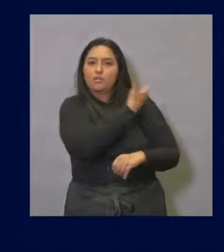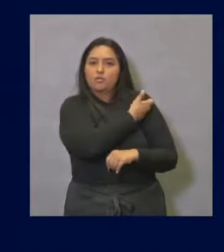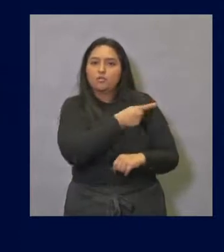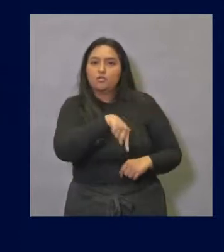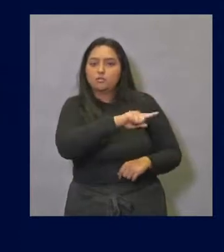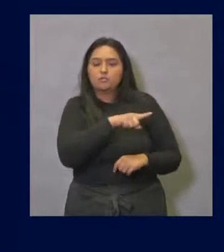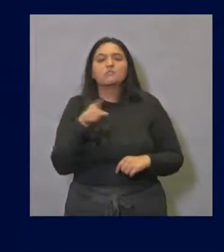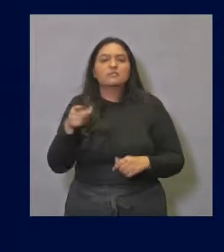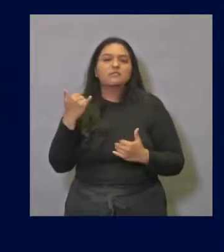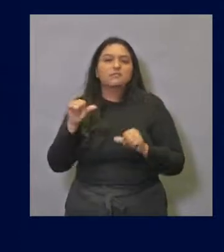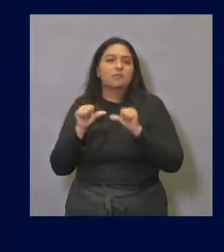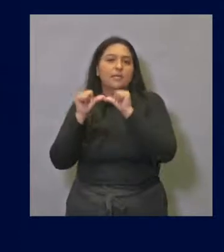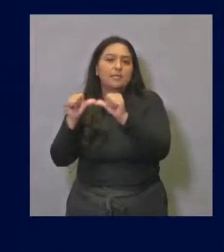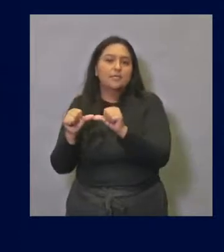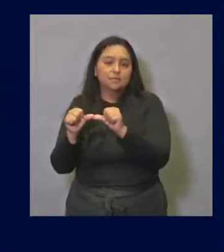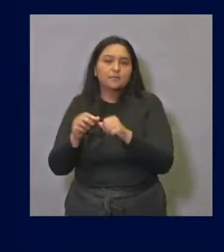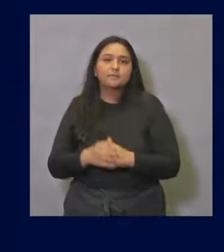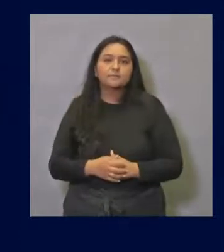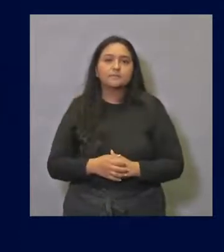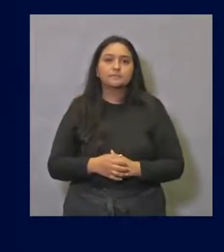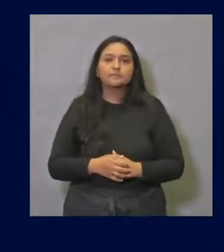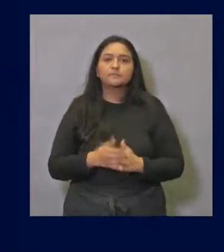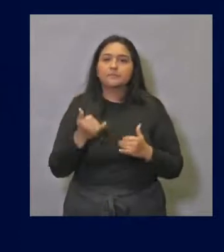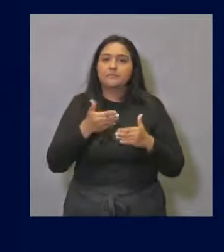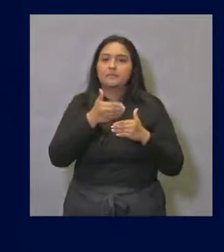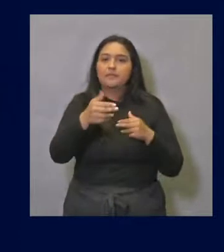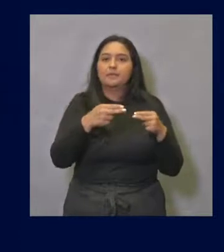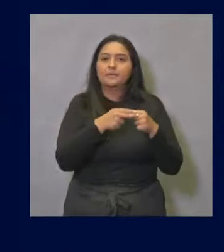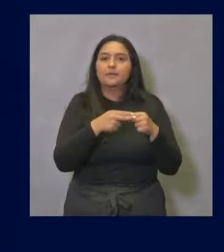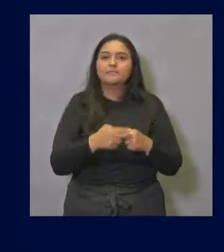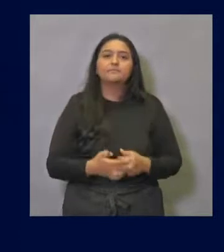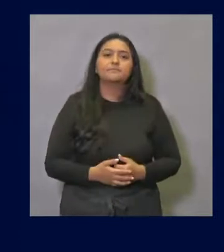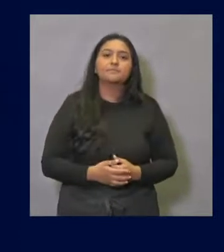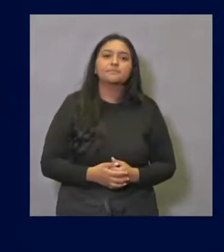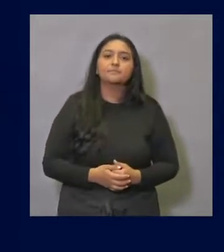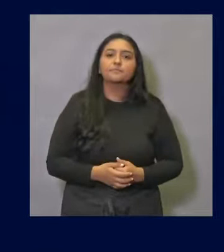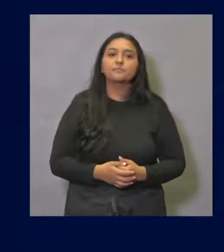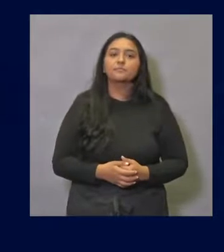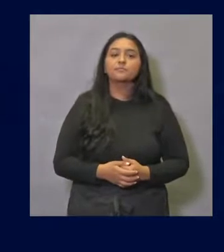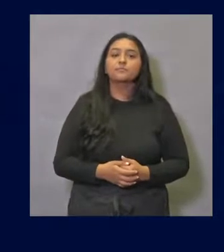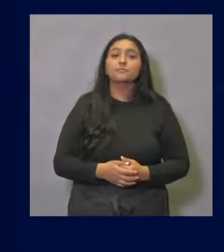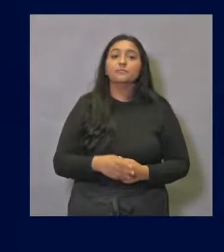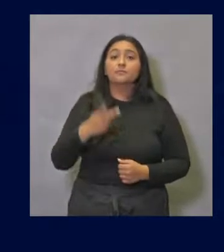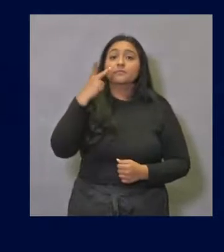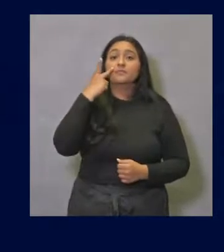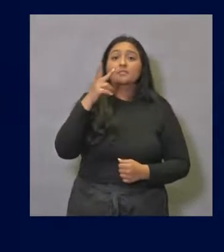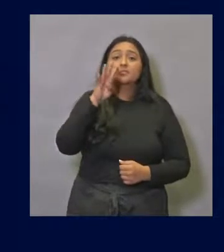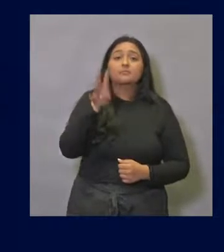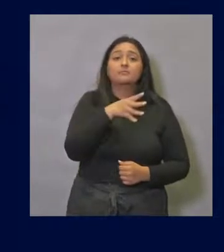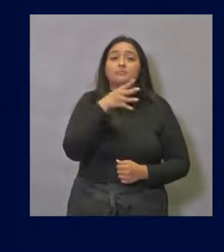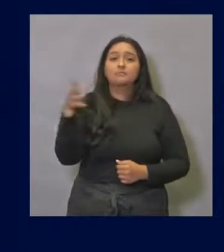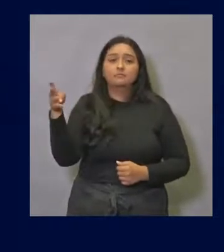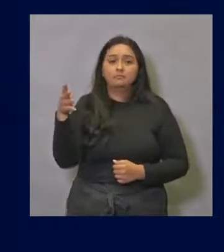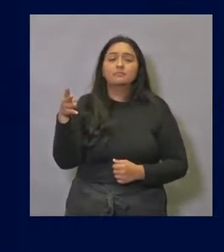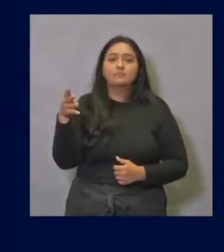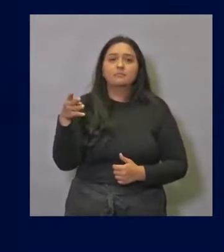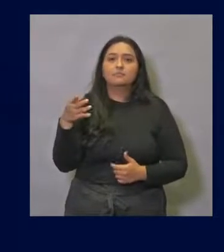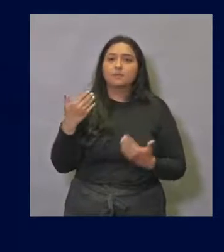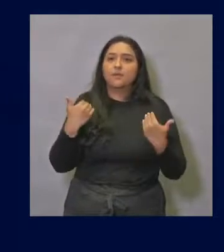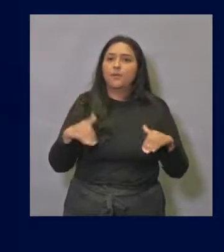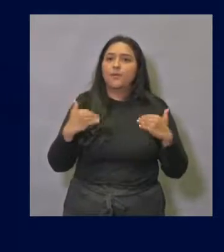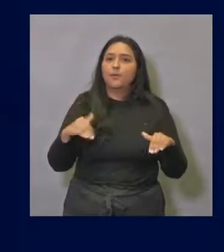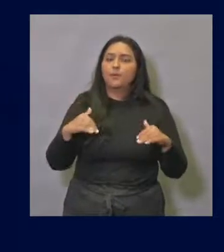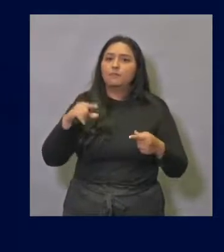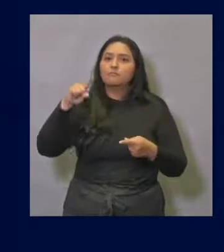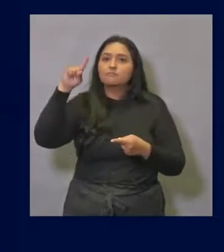these efforts. We'll take the next slide. On this table, we can see big differences in mortality rates